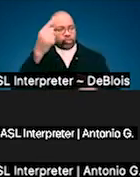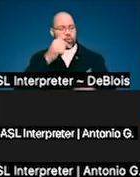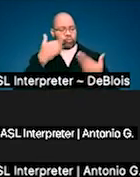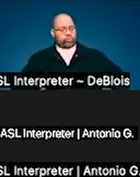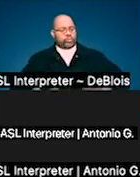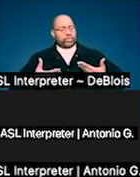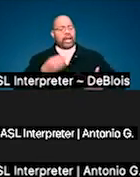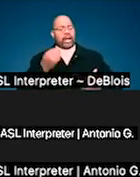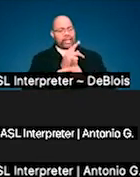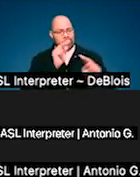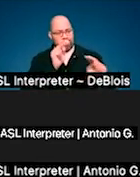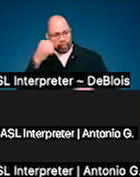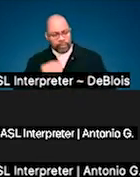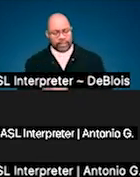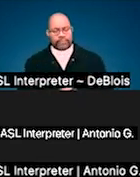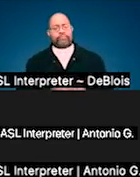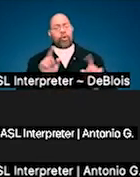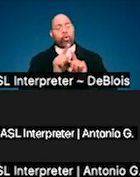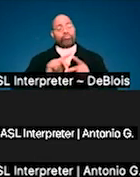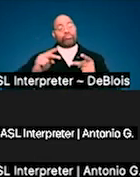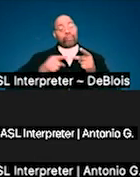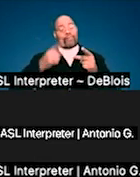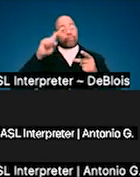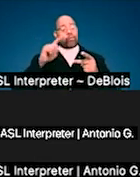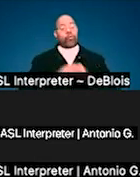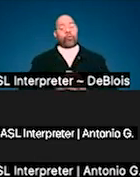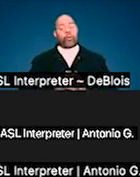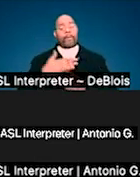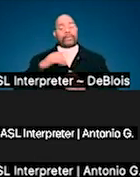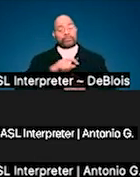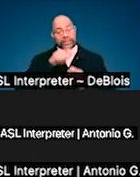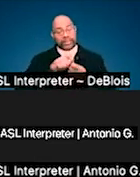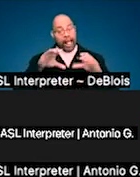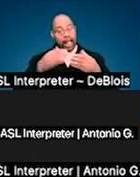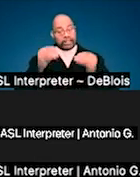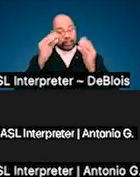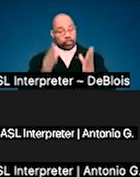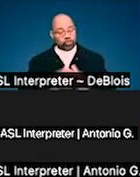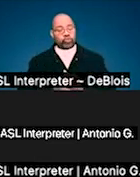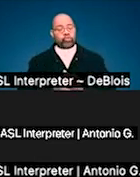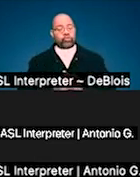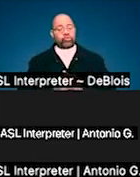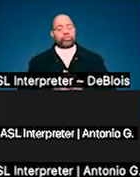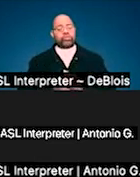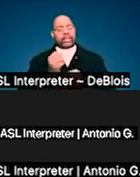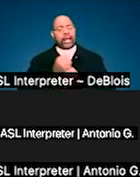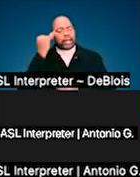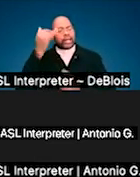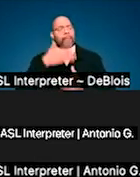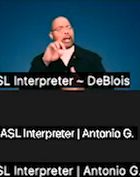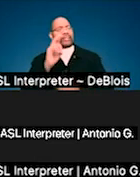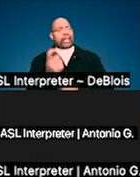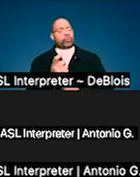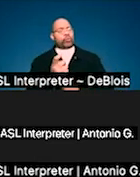was and, to keep an eye out. And also, secondly, for my specific class teachers, they would kind of get an idea of my diagnosis,